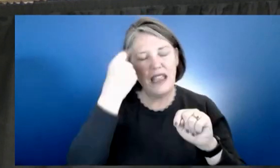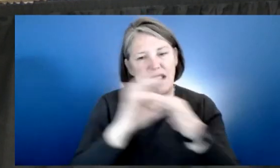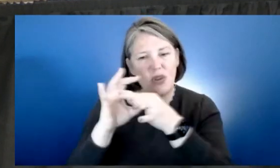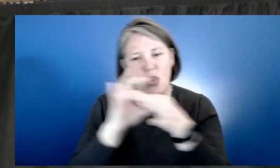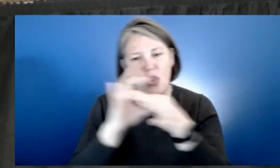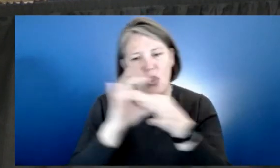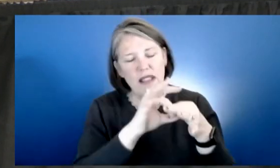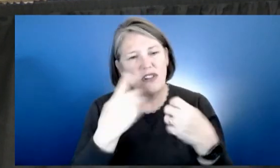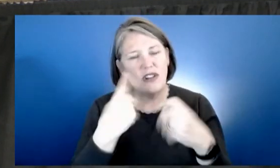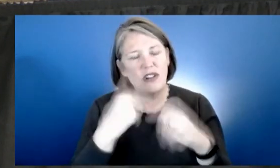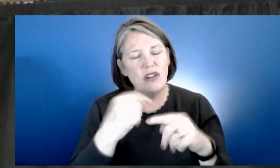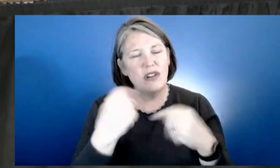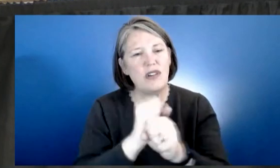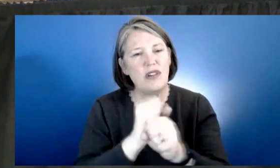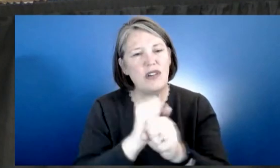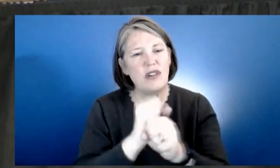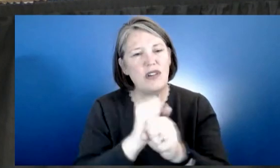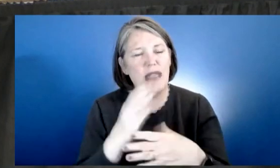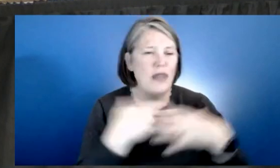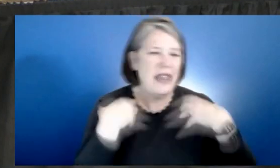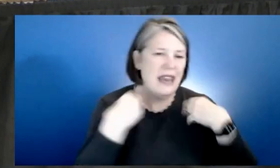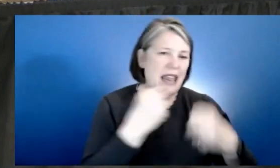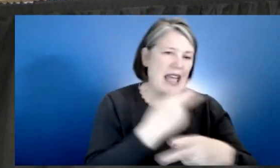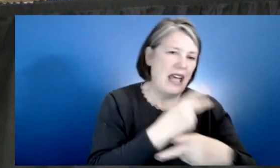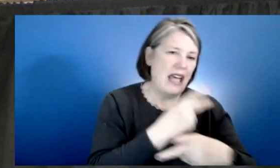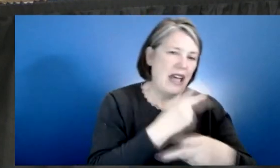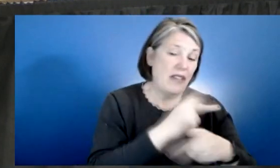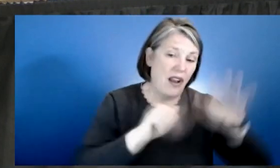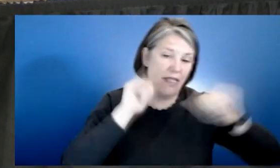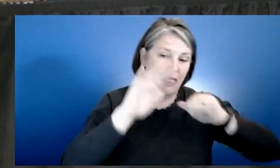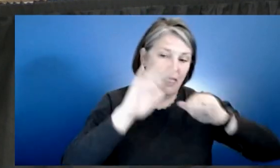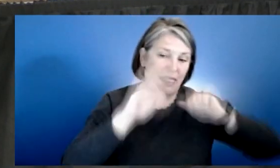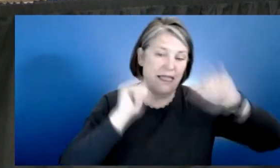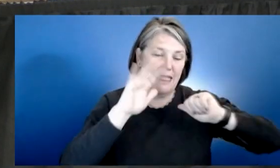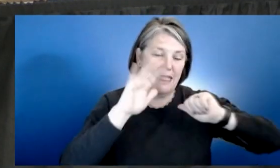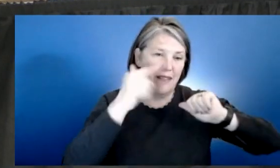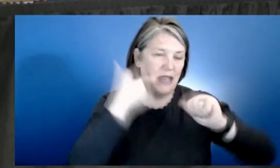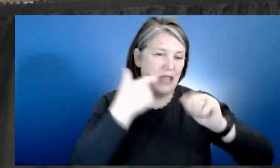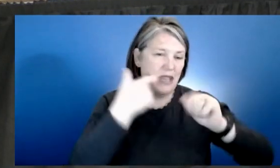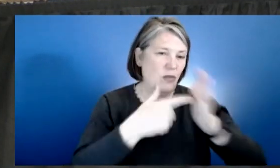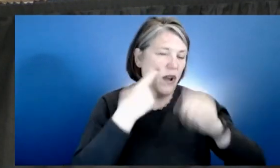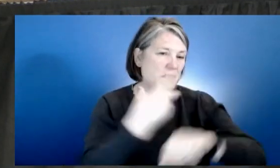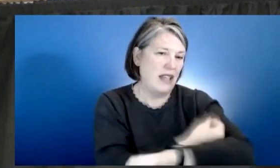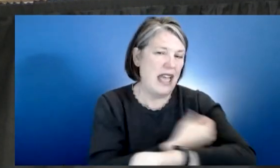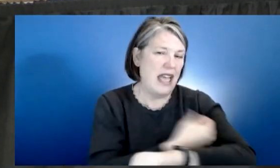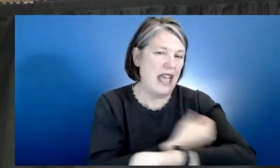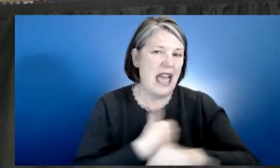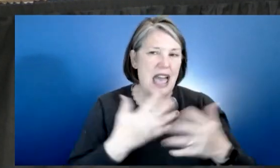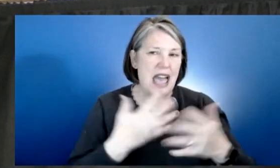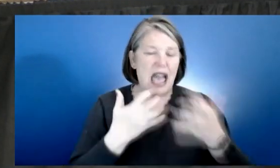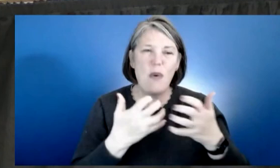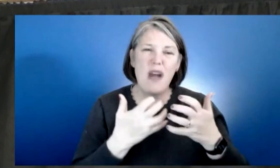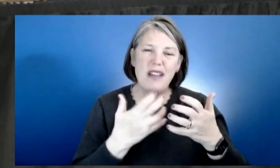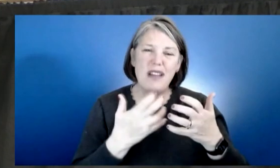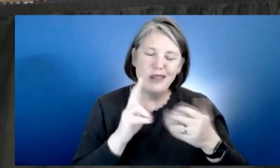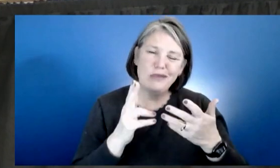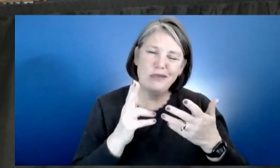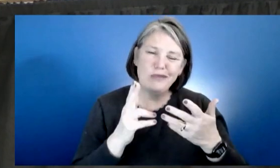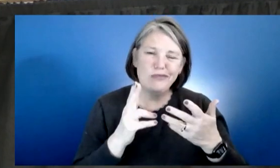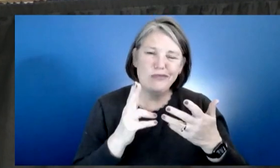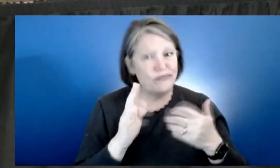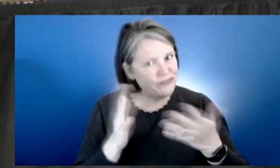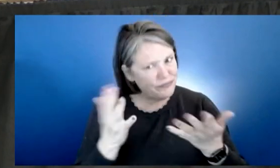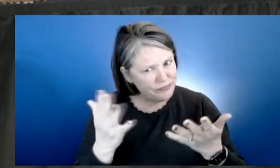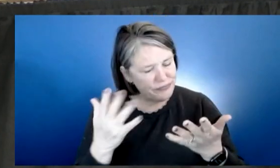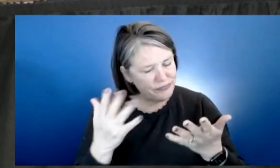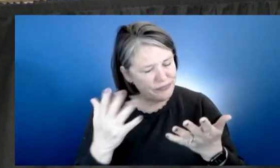healthcare workers leaving because they are required to have vaccinations. And I'd like to debunk that a little bit, if you would.